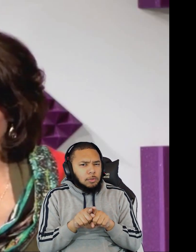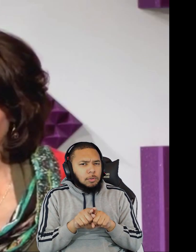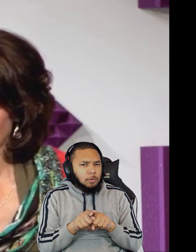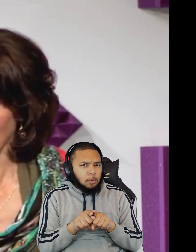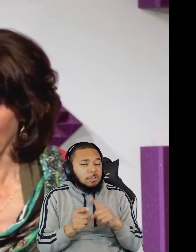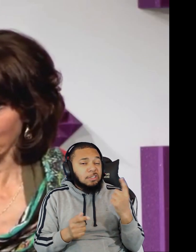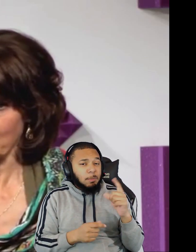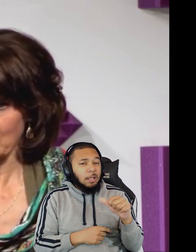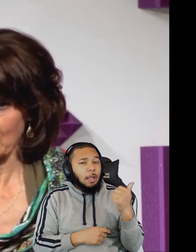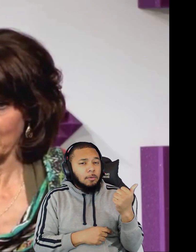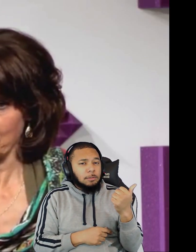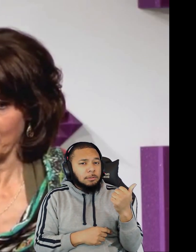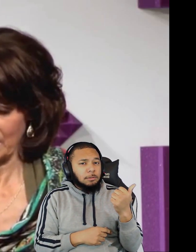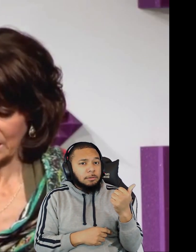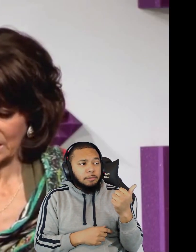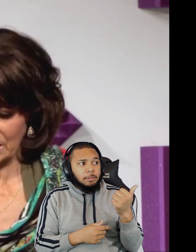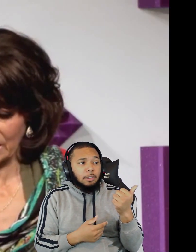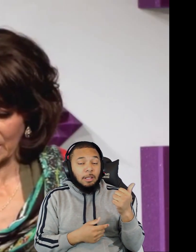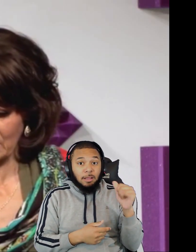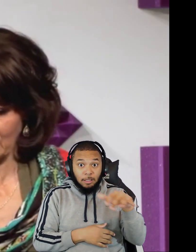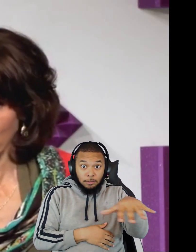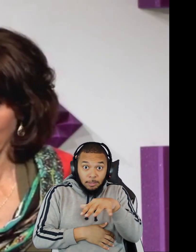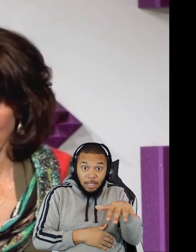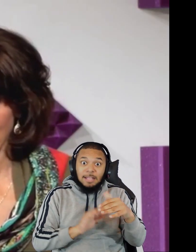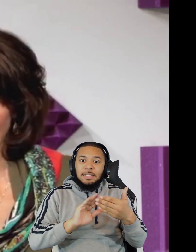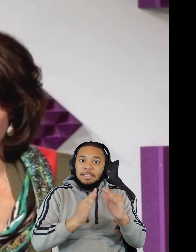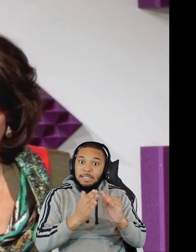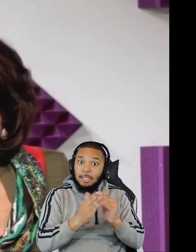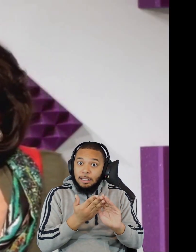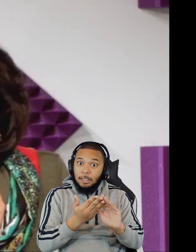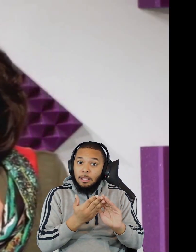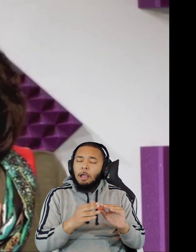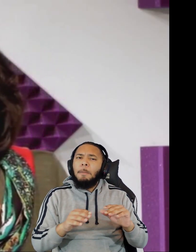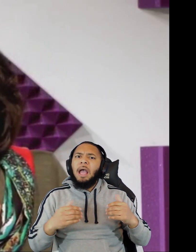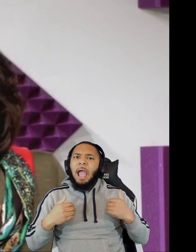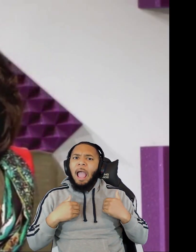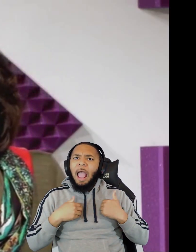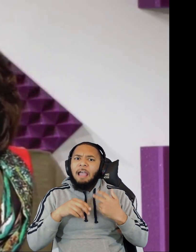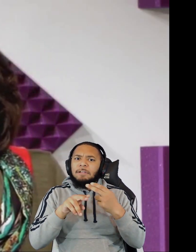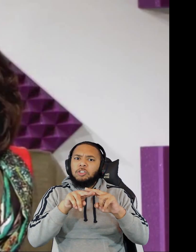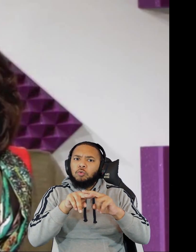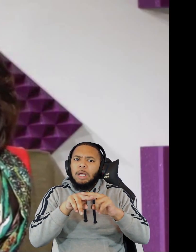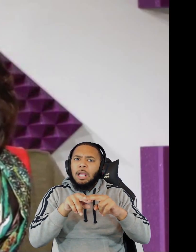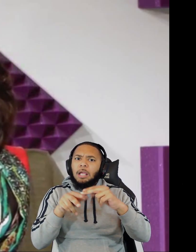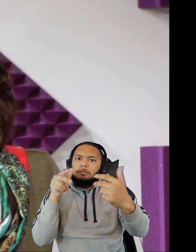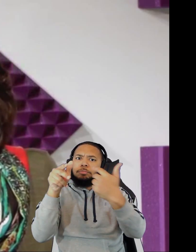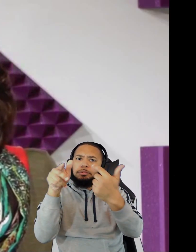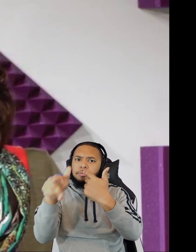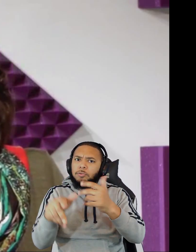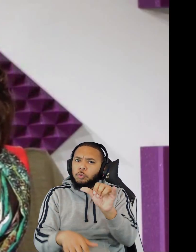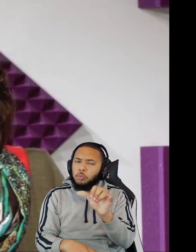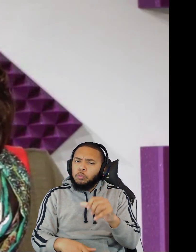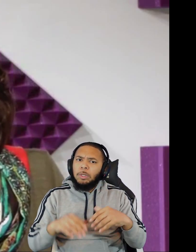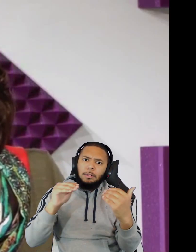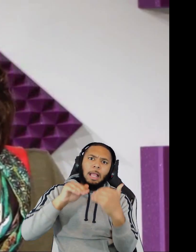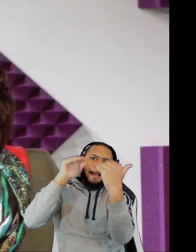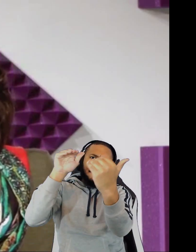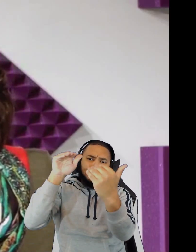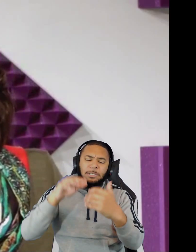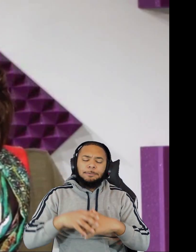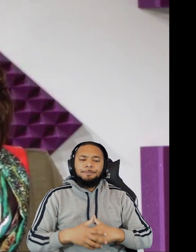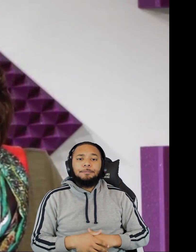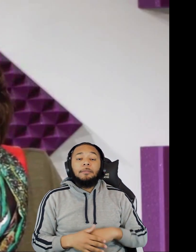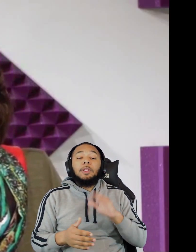We are in a city, obviously, but it's a city that has an elevated station. Let's look a little bit more at that, okay? Also,